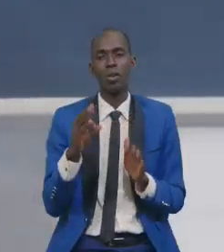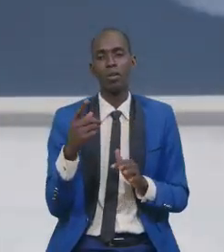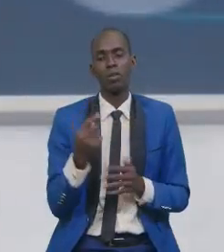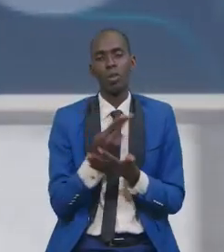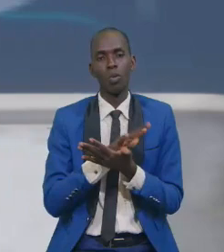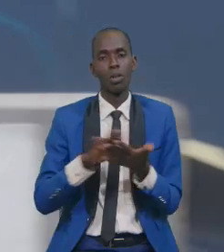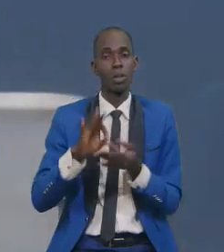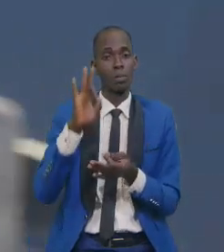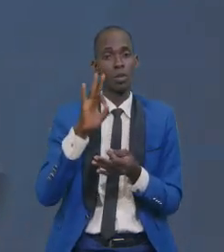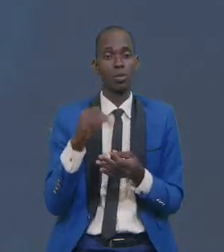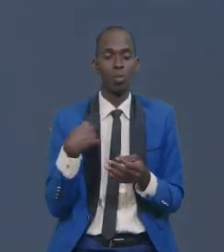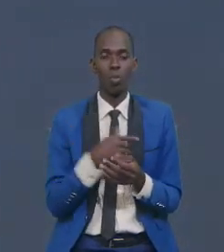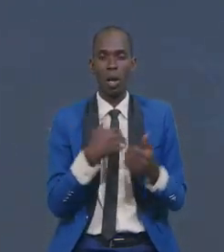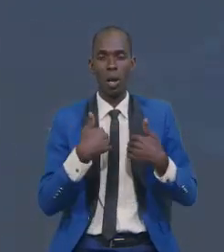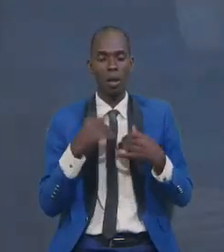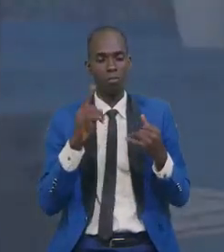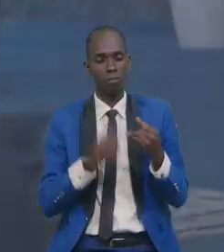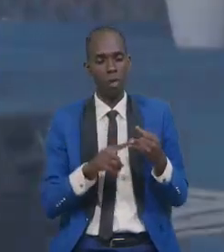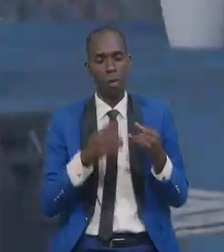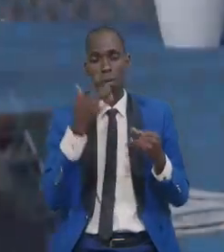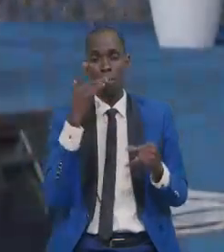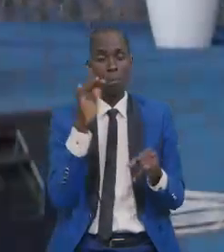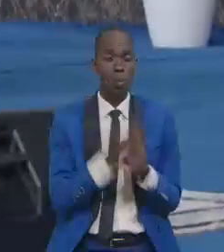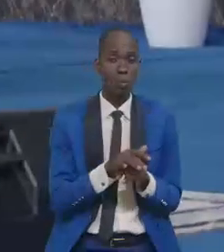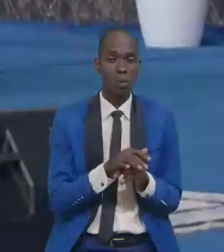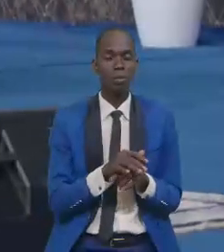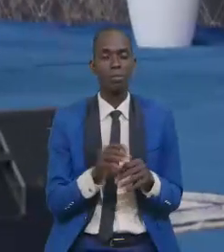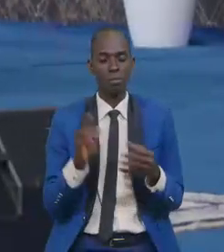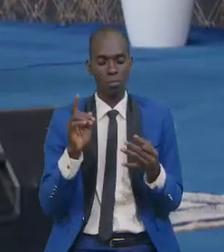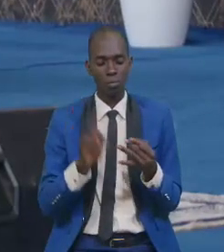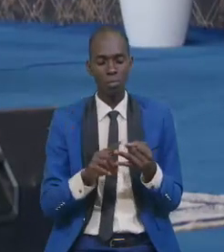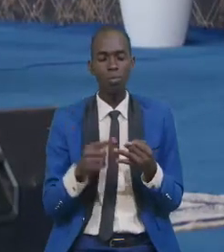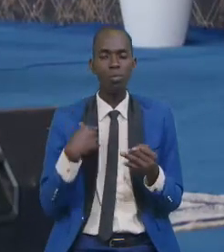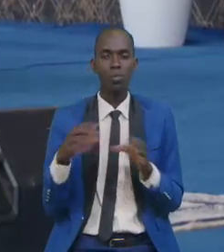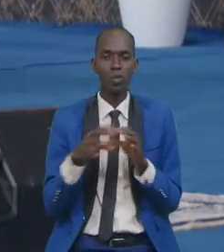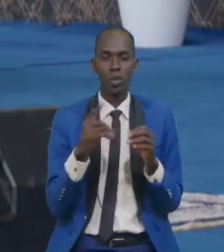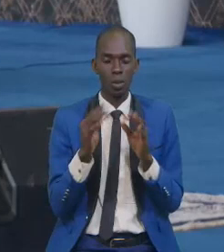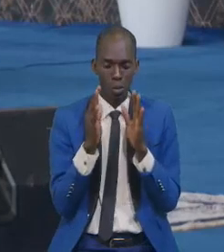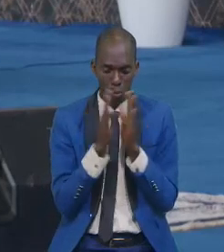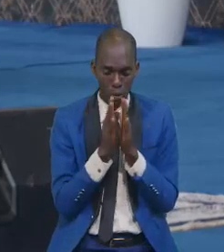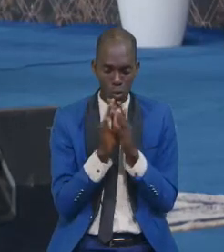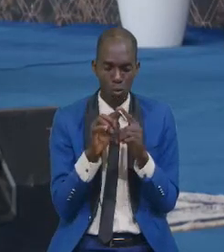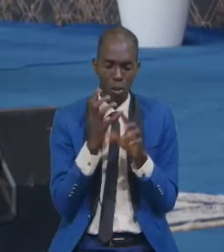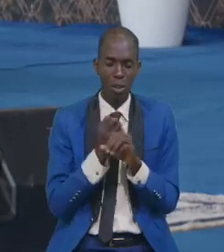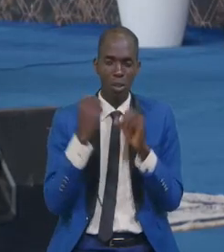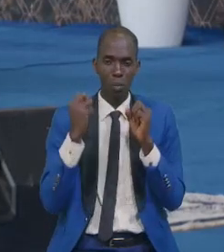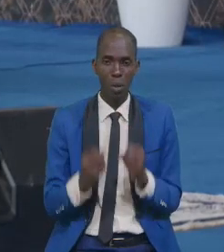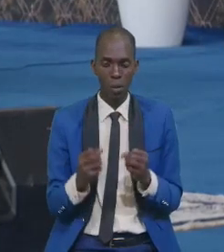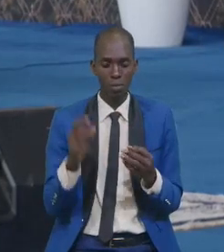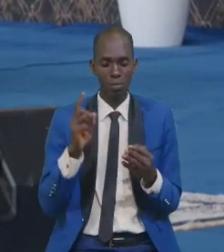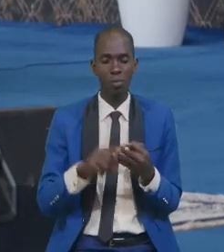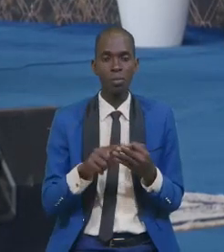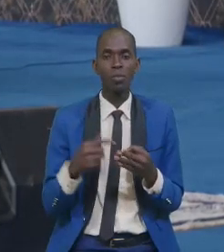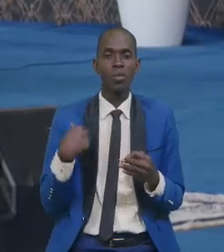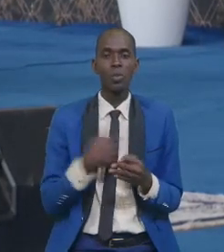the promise, then we do the prayer, then we become the possessors